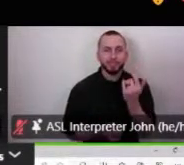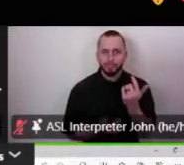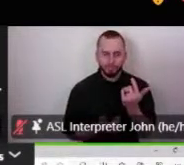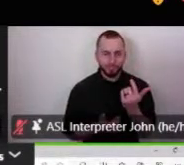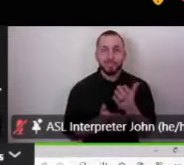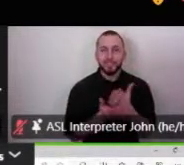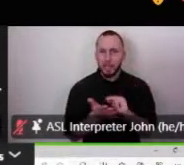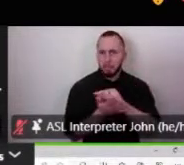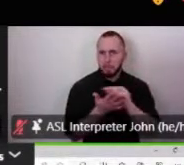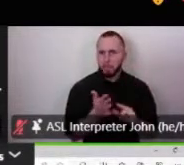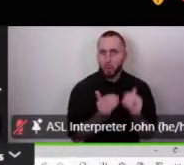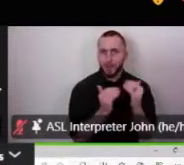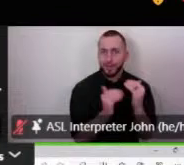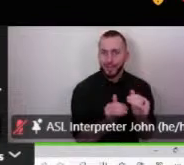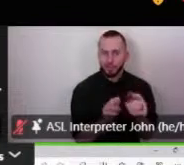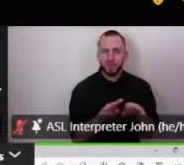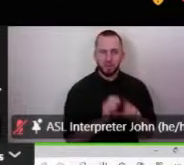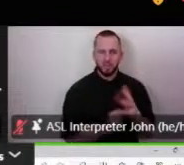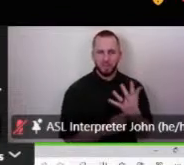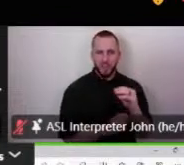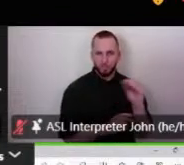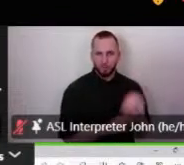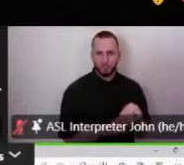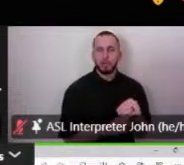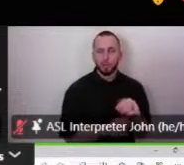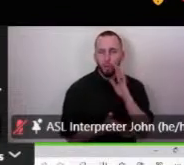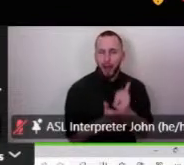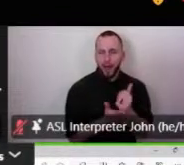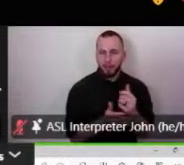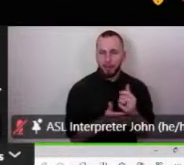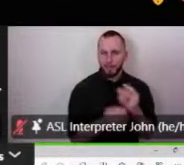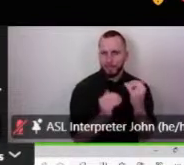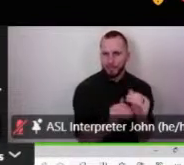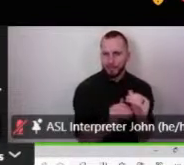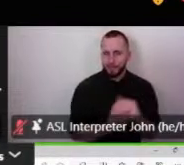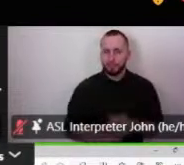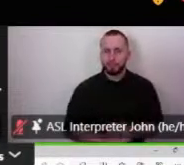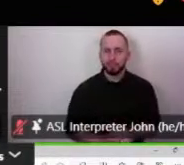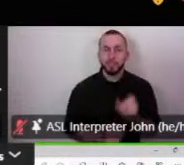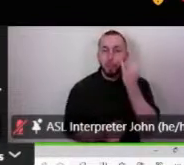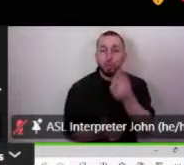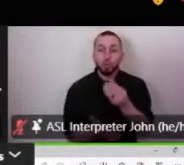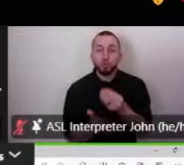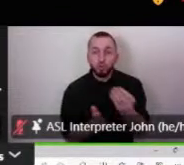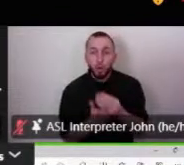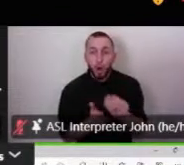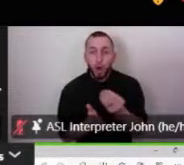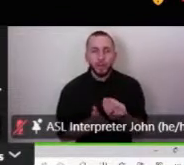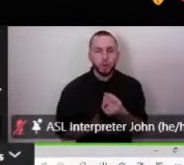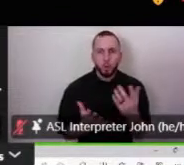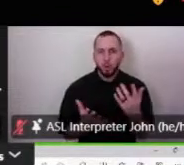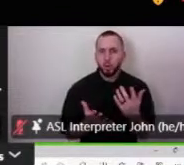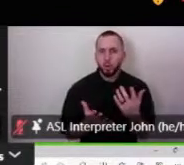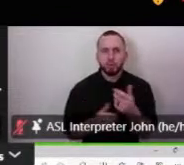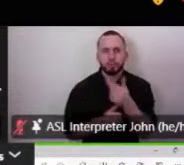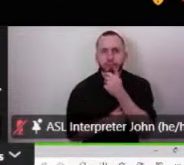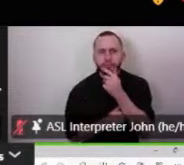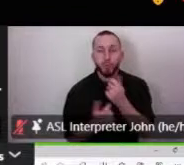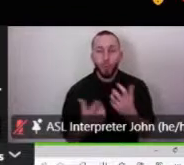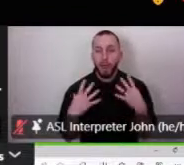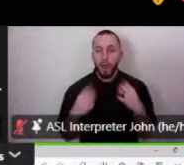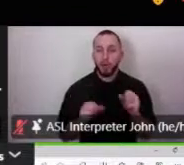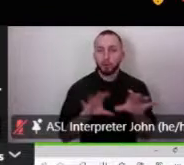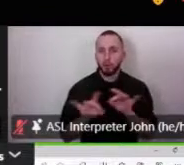reference you can use when you're in the grocery store and trying to make a healthier choice between your frozen food meals, is use those numbers